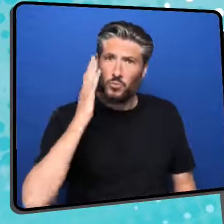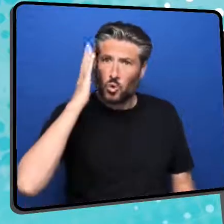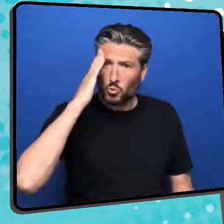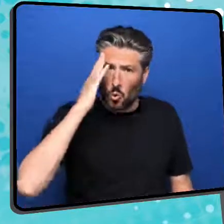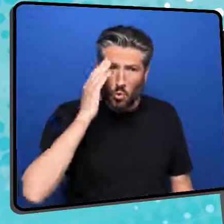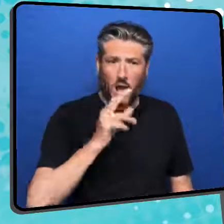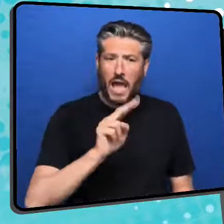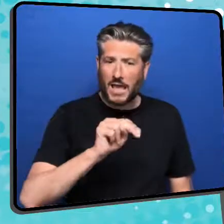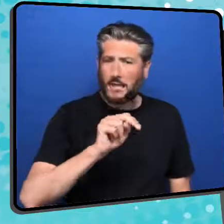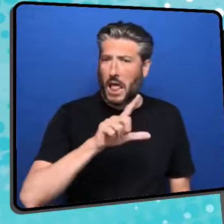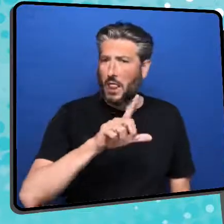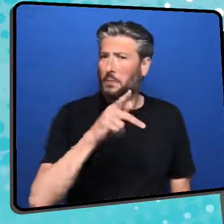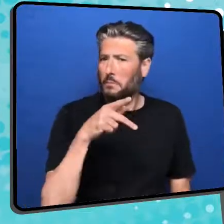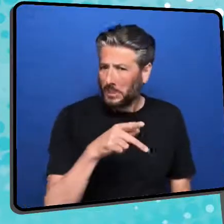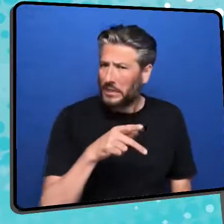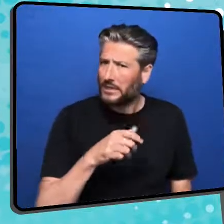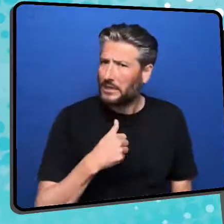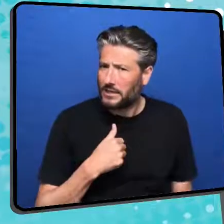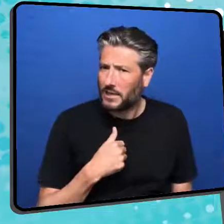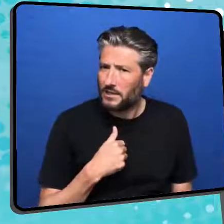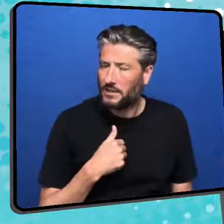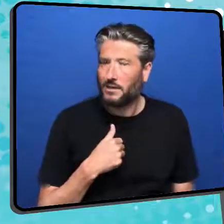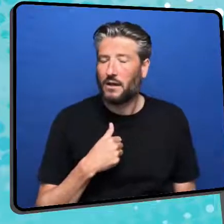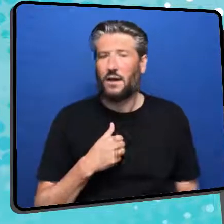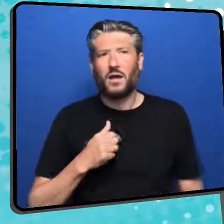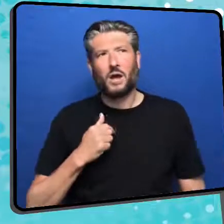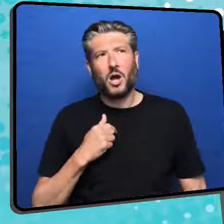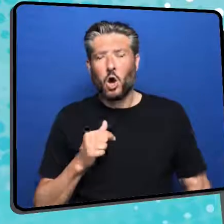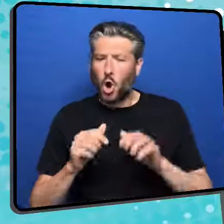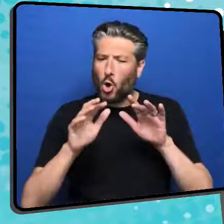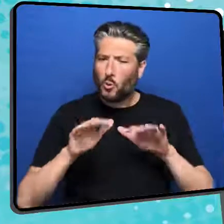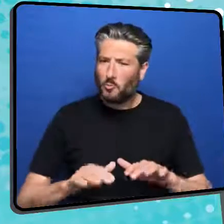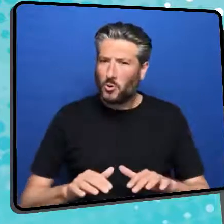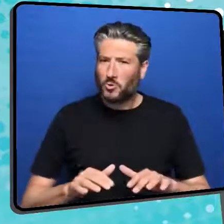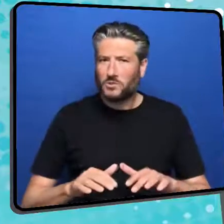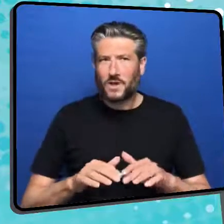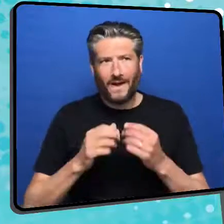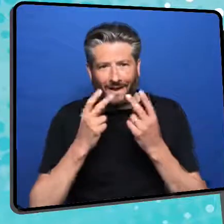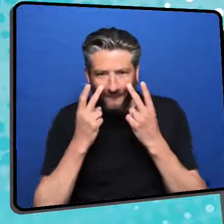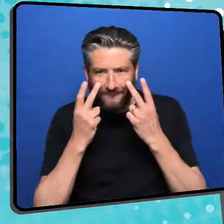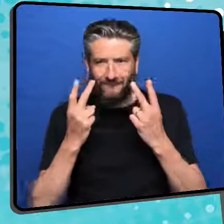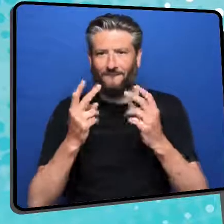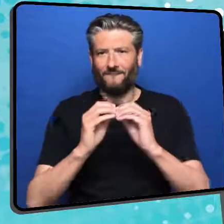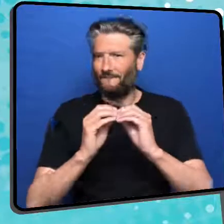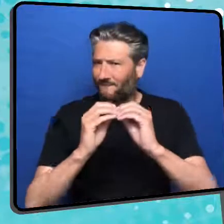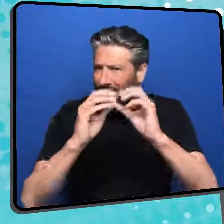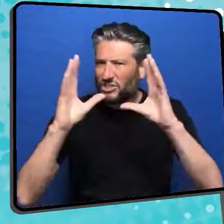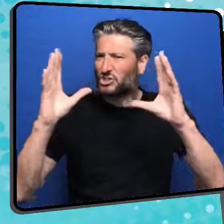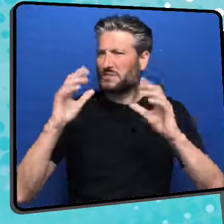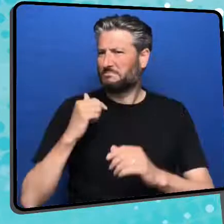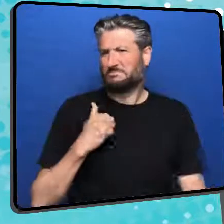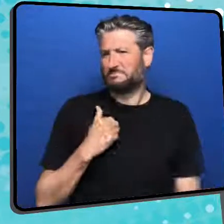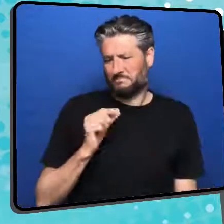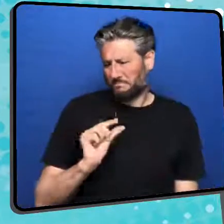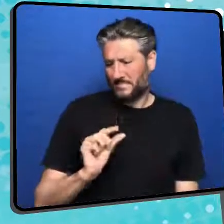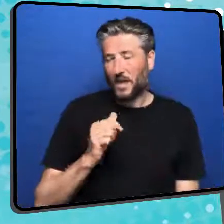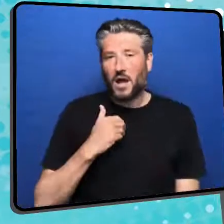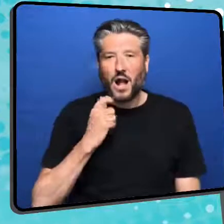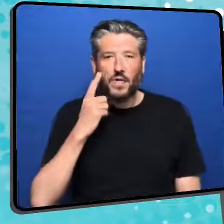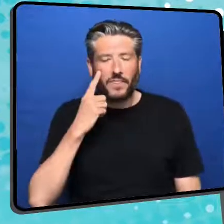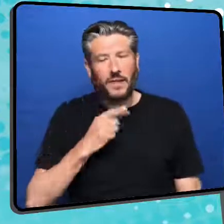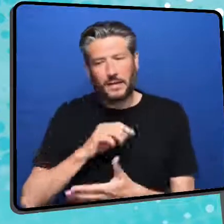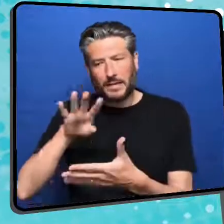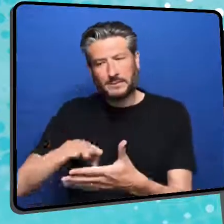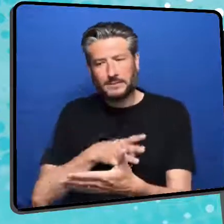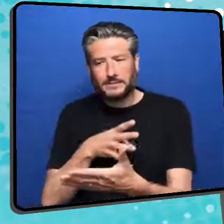I'm really not into computer vision, but I think that there's a lot to do with tabular data, and it's still